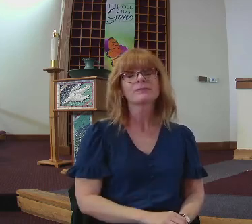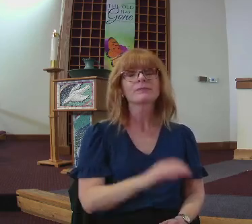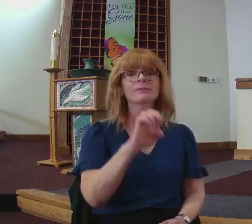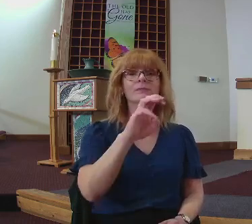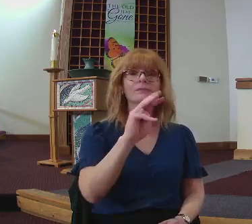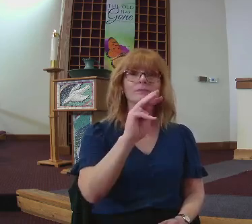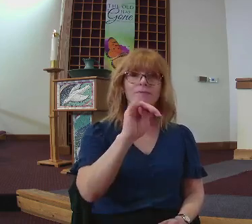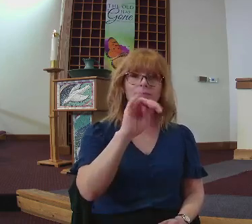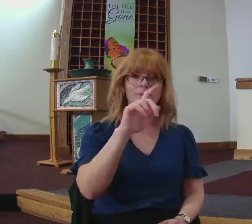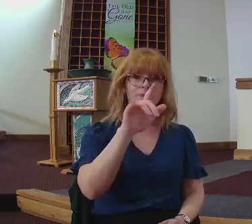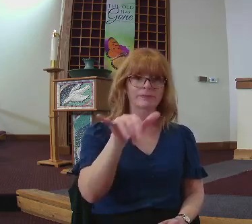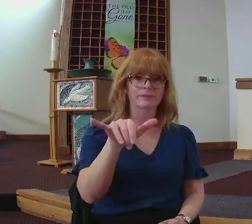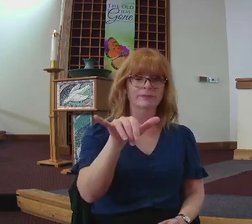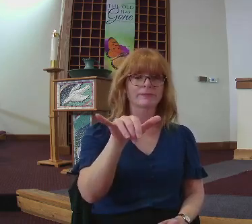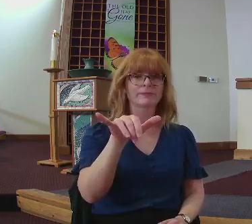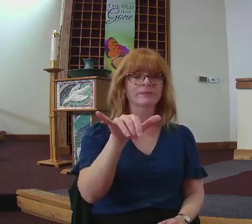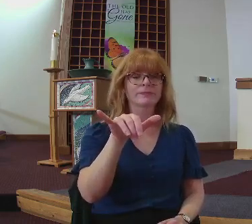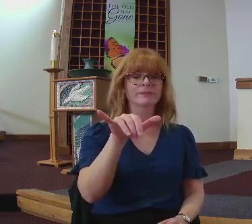Emily,